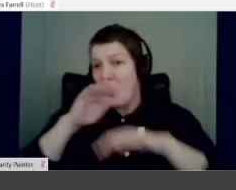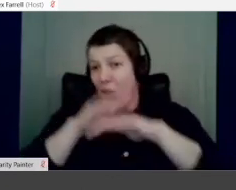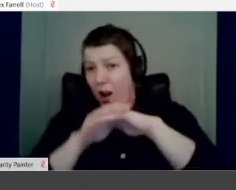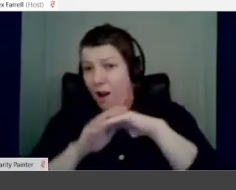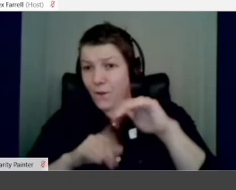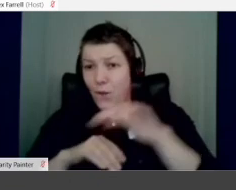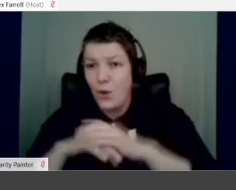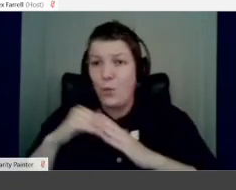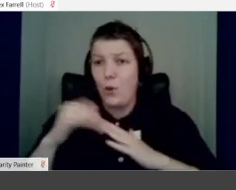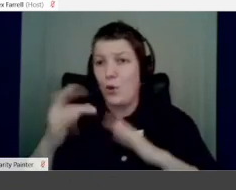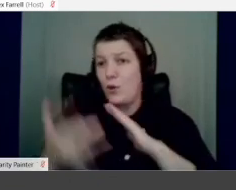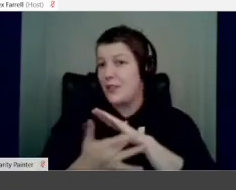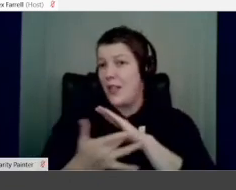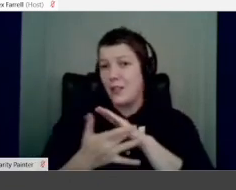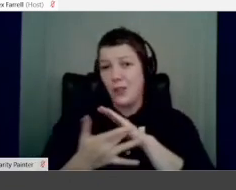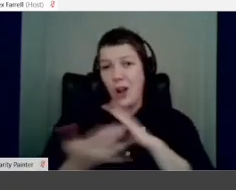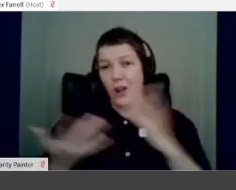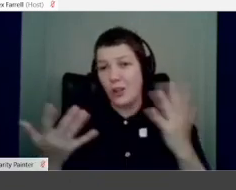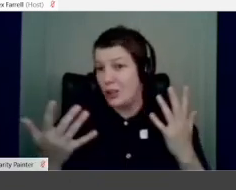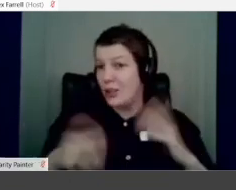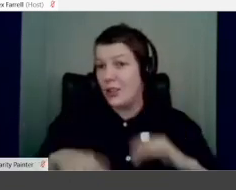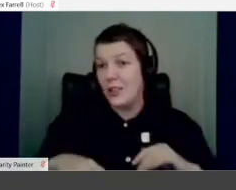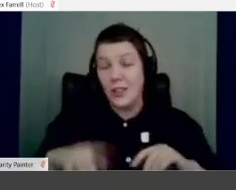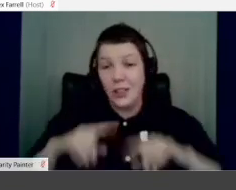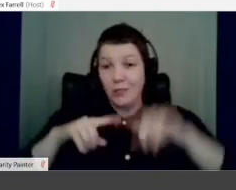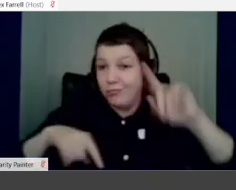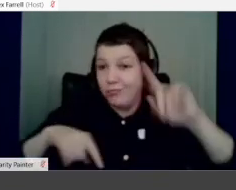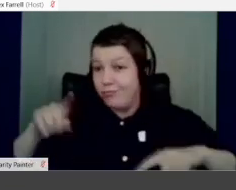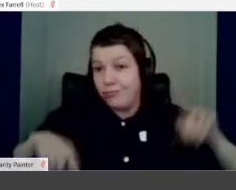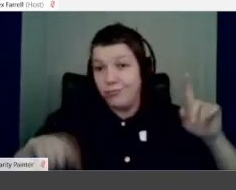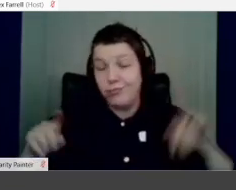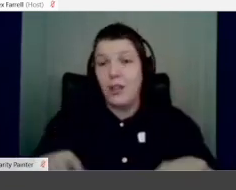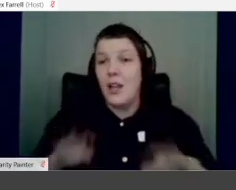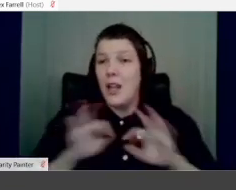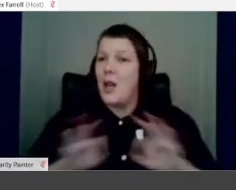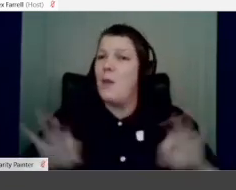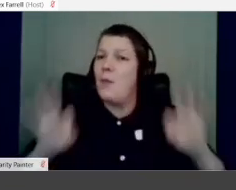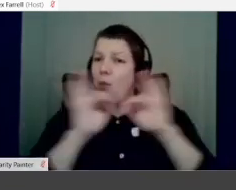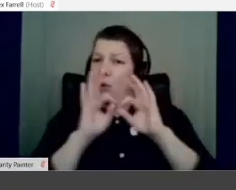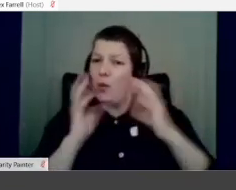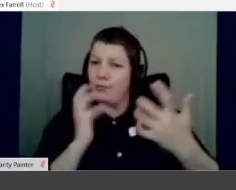And it's not about me; it's about other people.